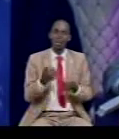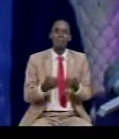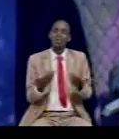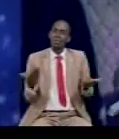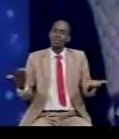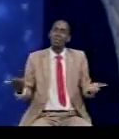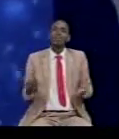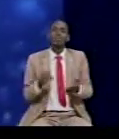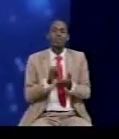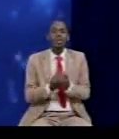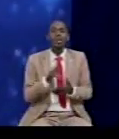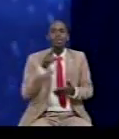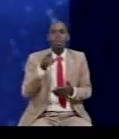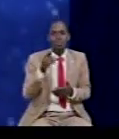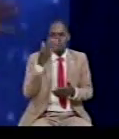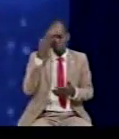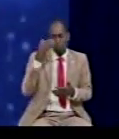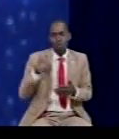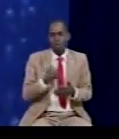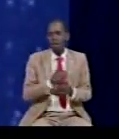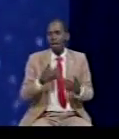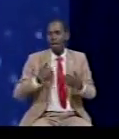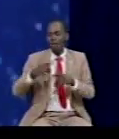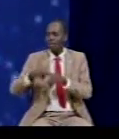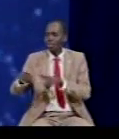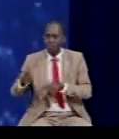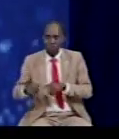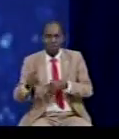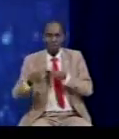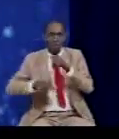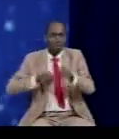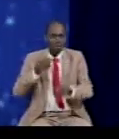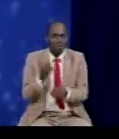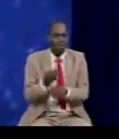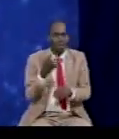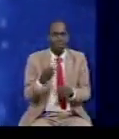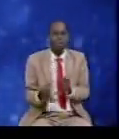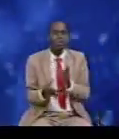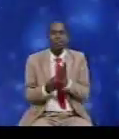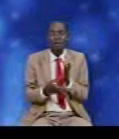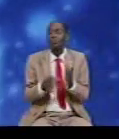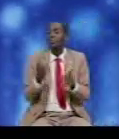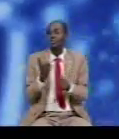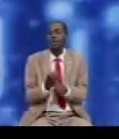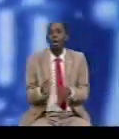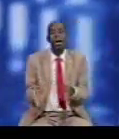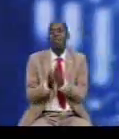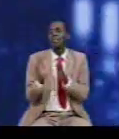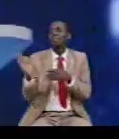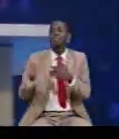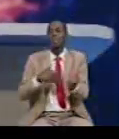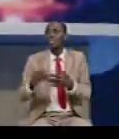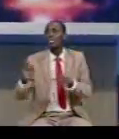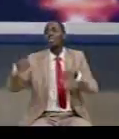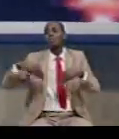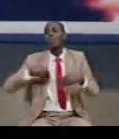super, you have ordinary, you have whatever, just give me. And they got something they thought was oil. By the time they go, then the